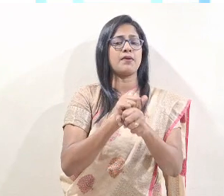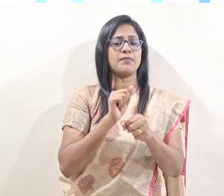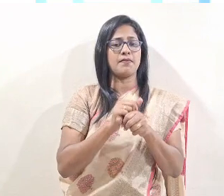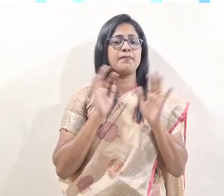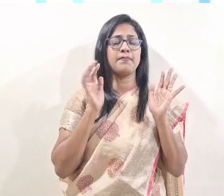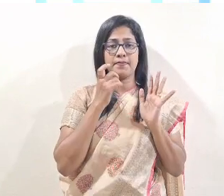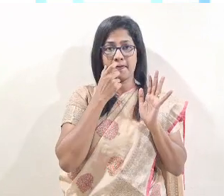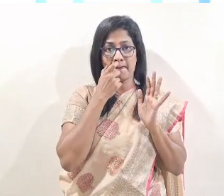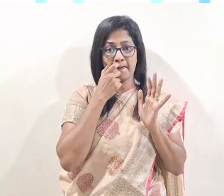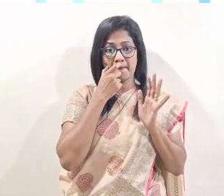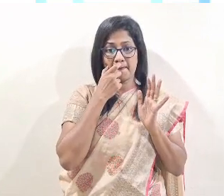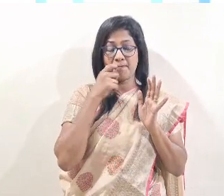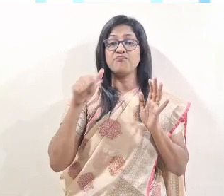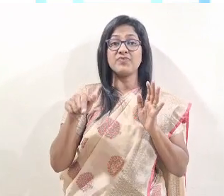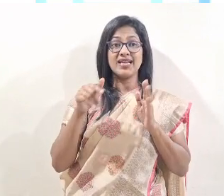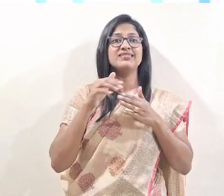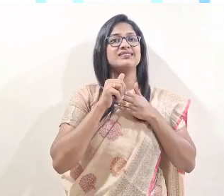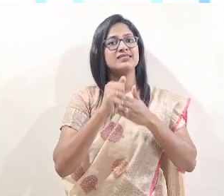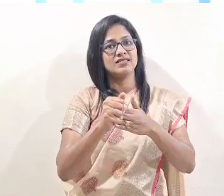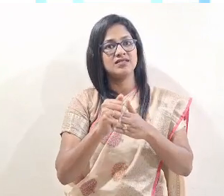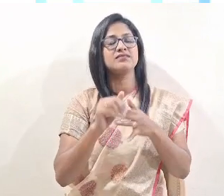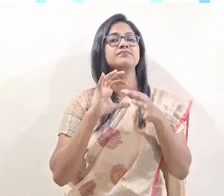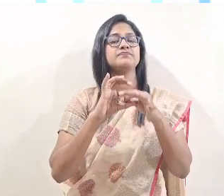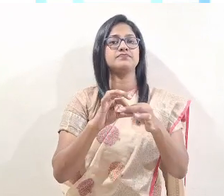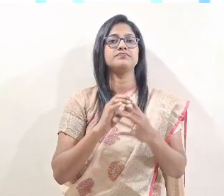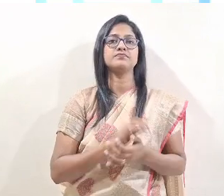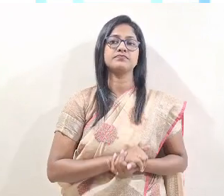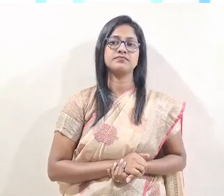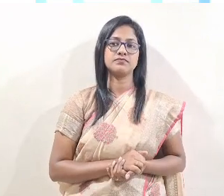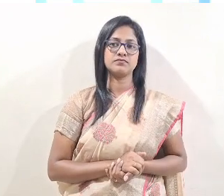this seemingly led to